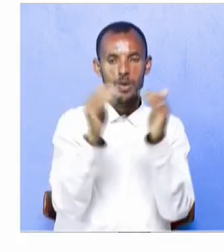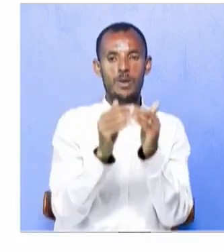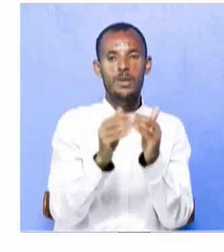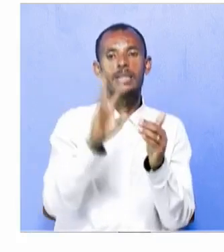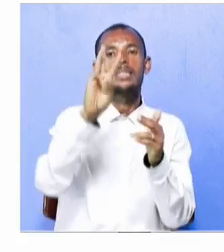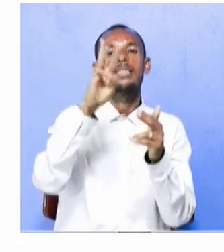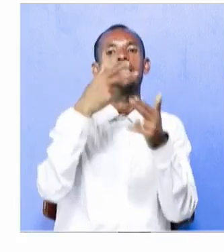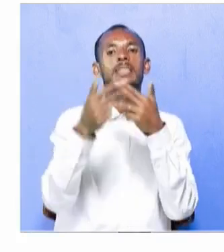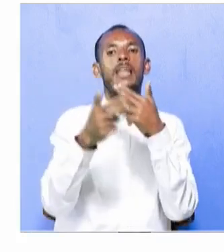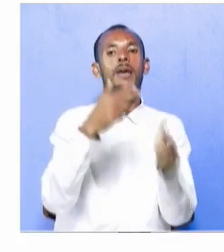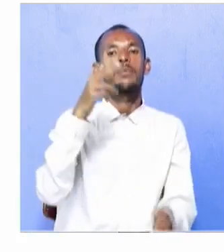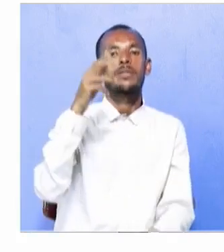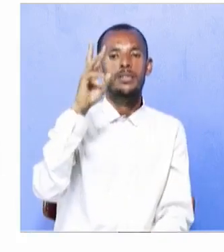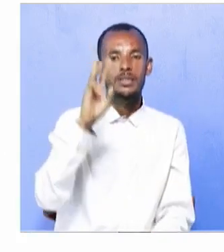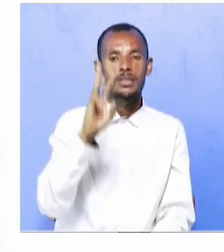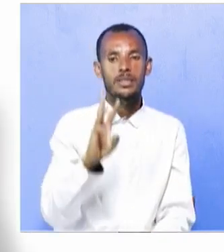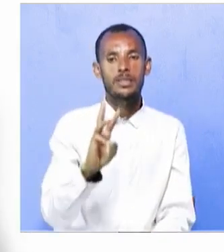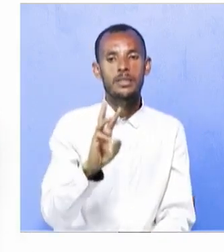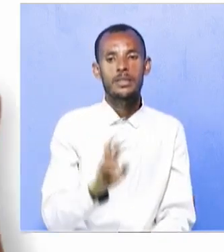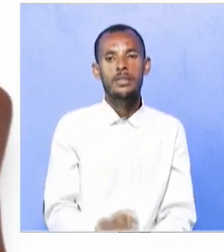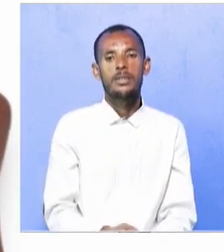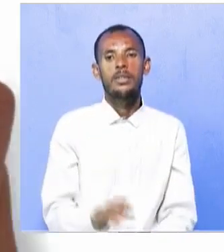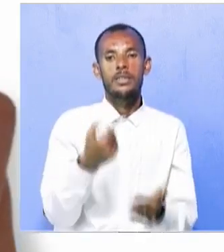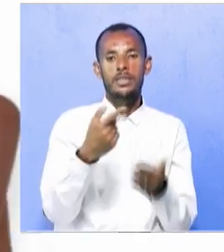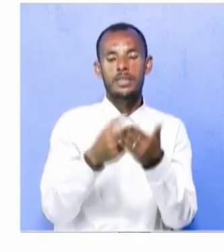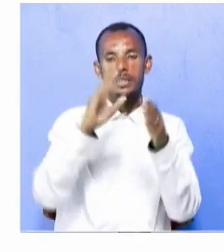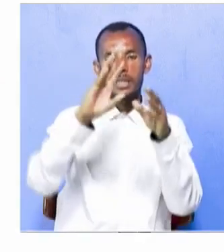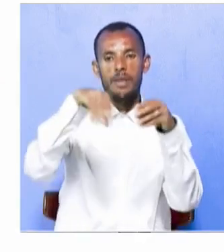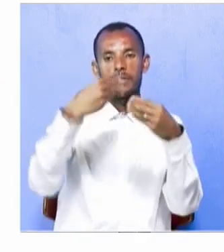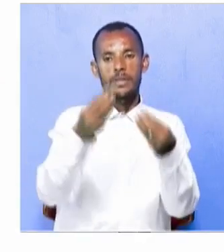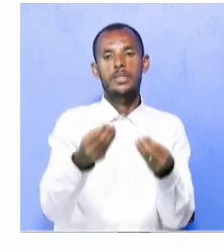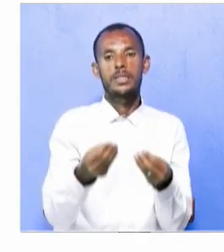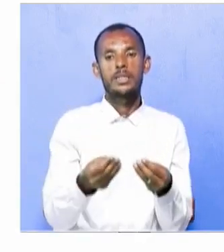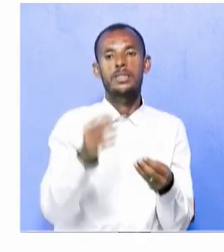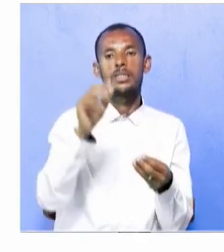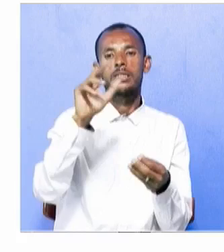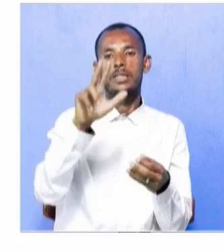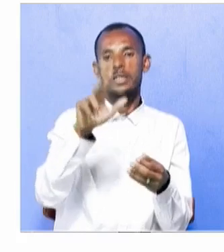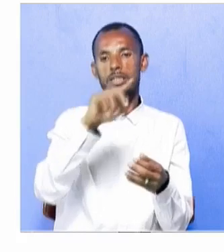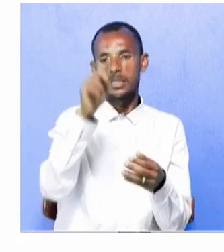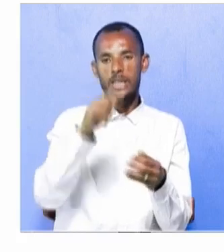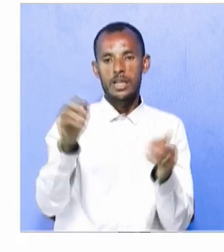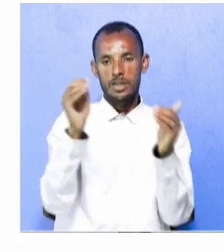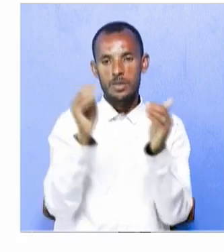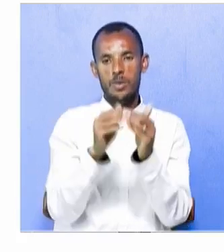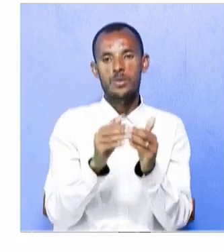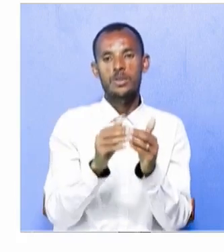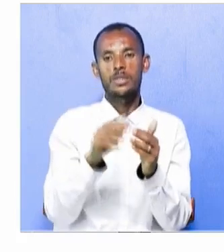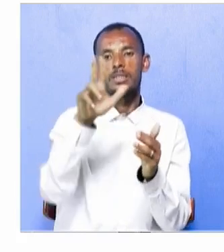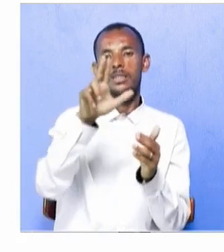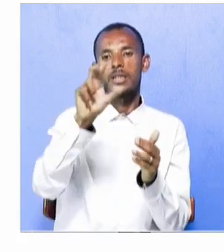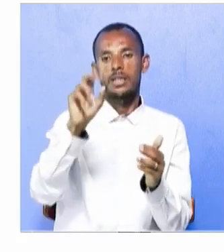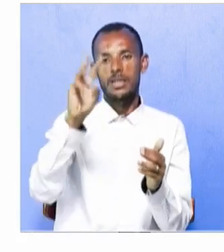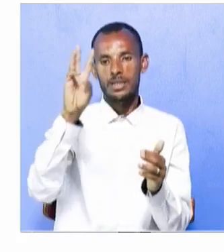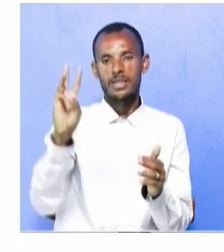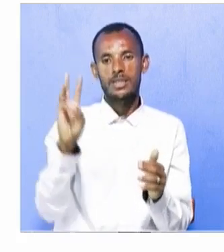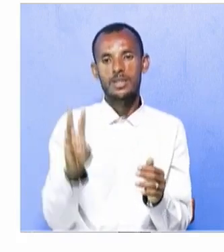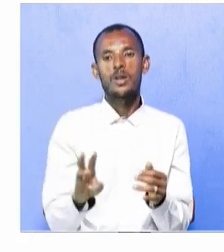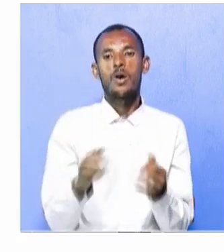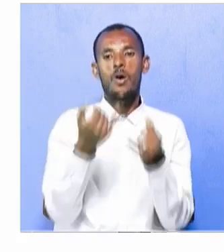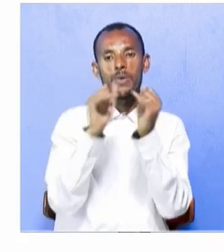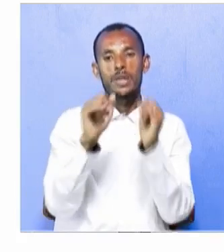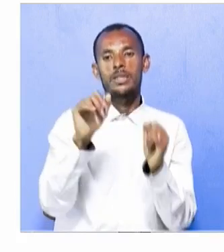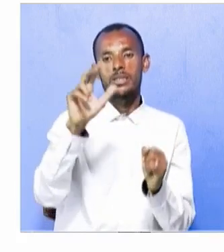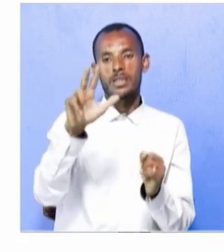6 times 6. Okay, so this gives us 3d is equal to 36.